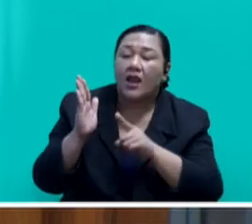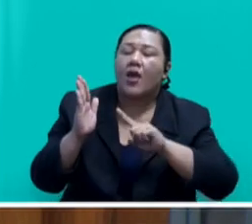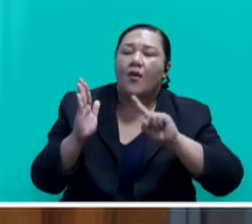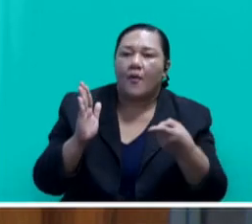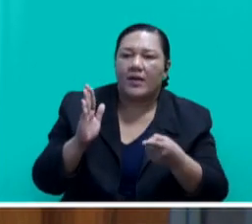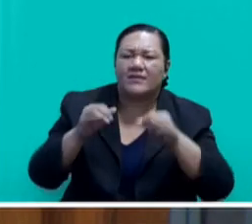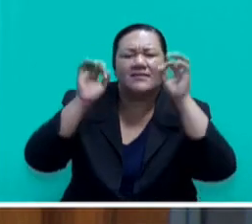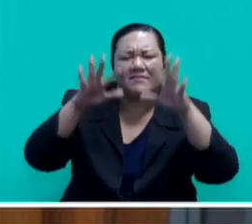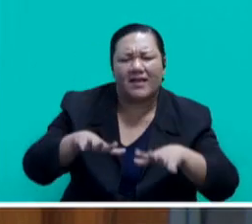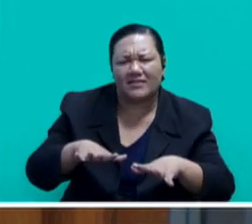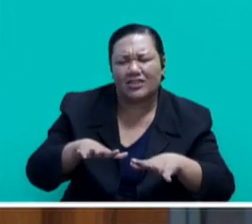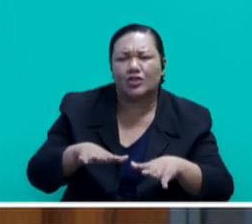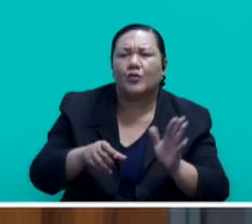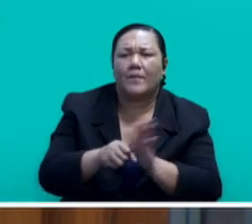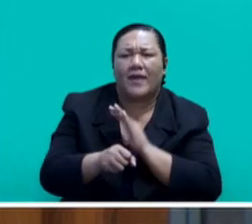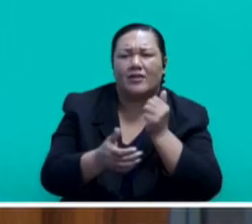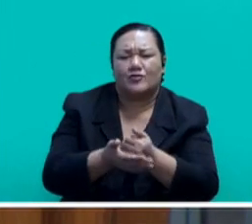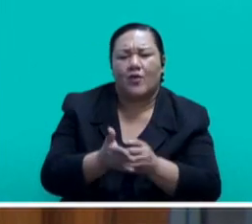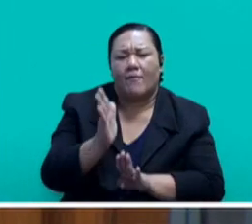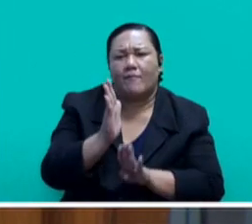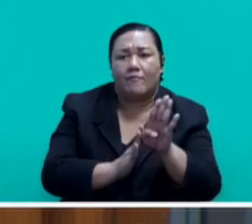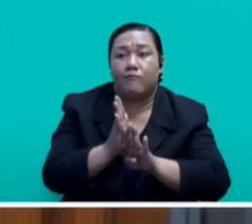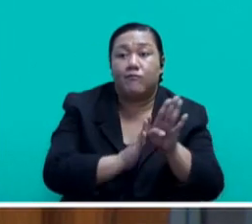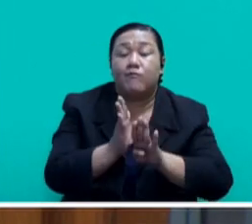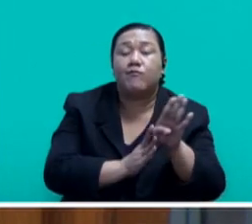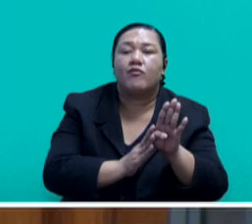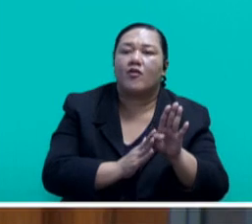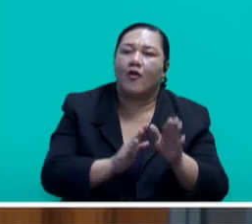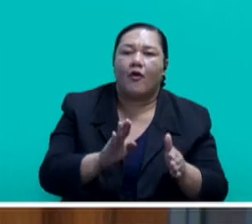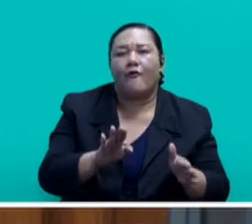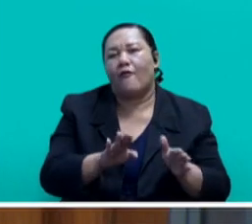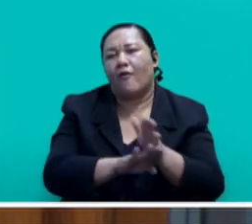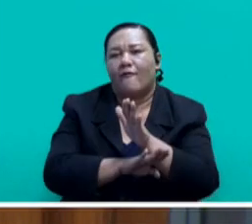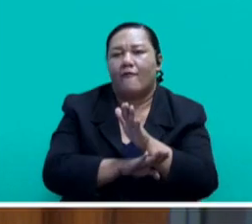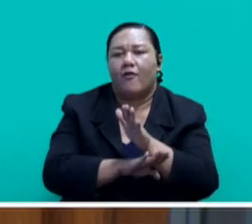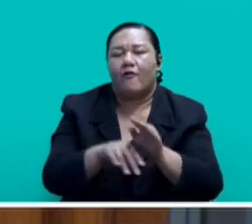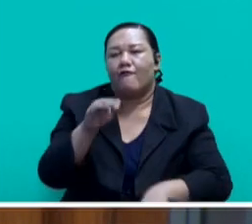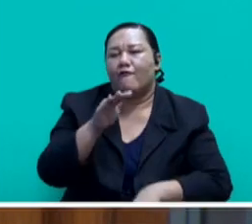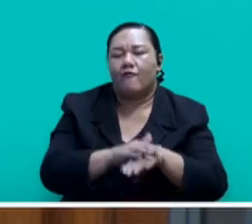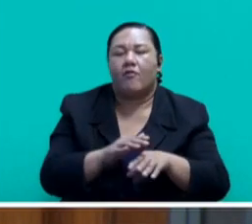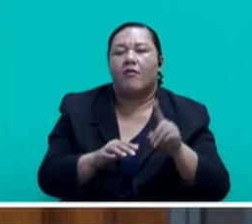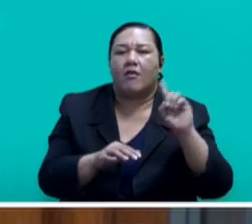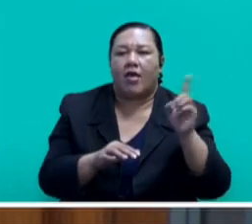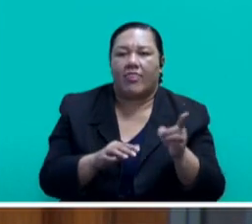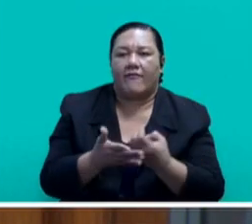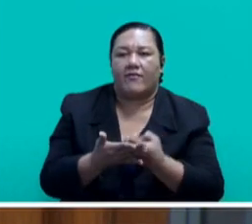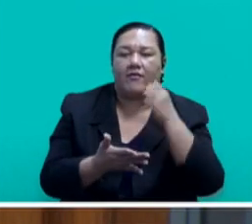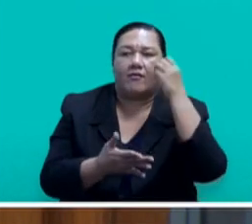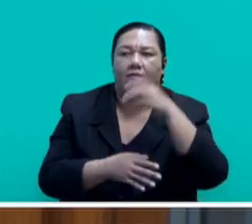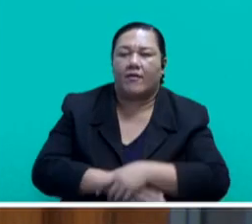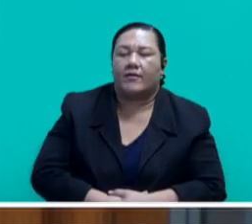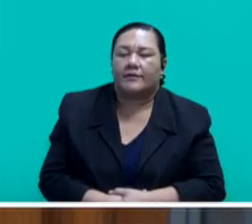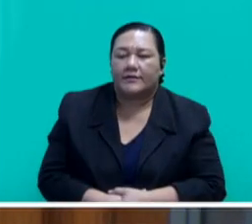back our economy to a full recovery. It is sad to note that this was one of